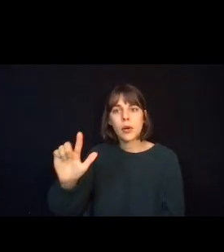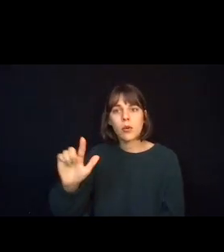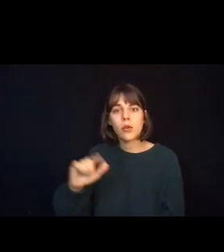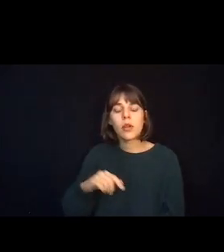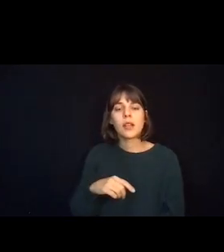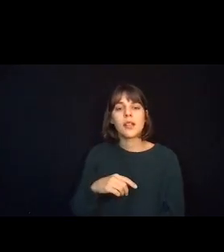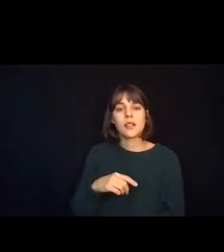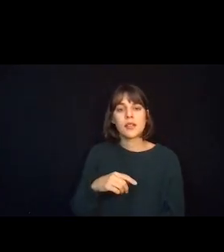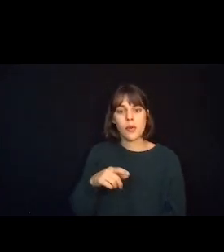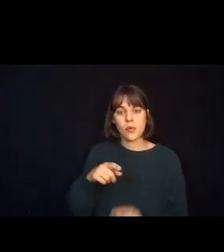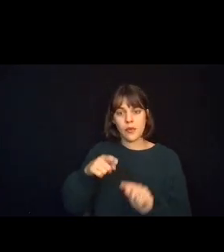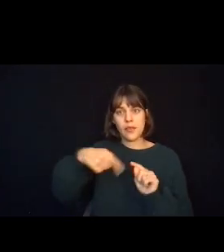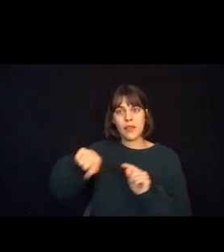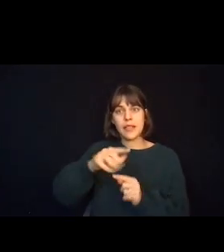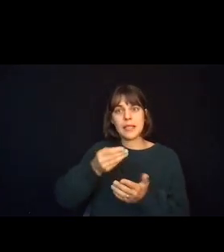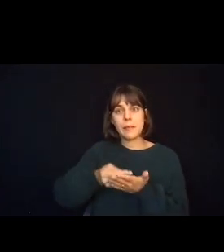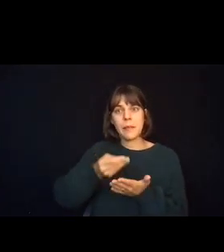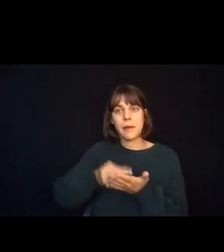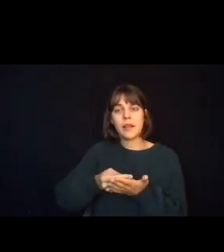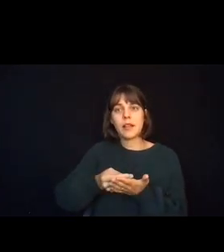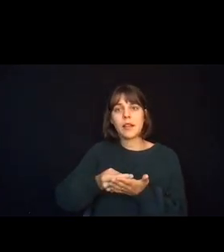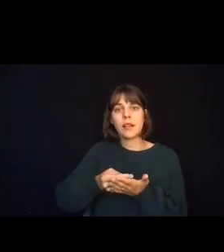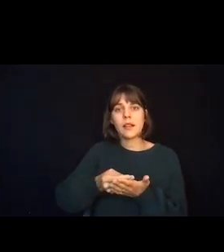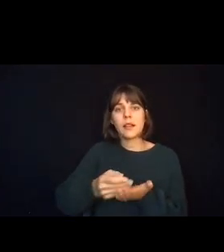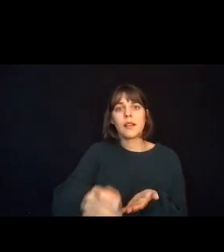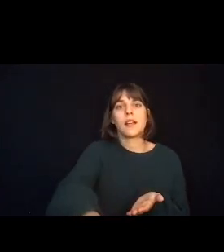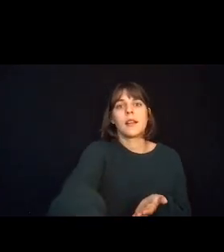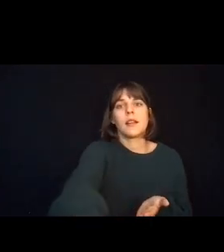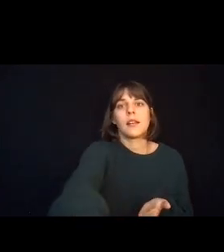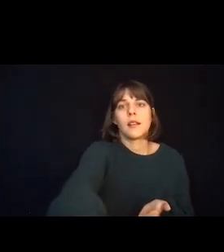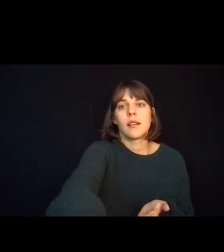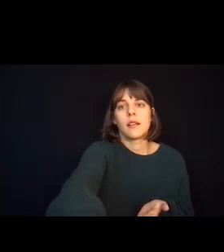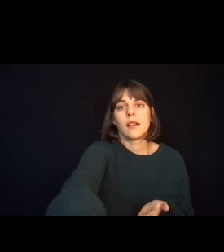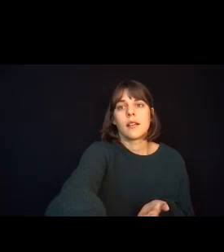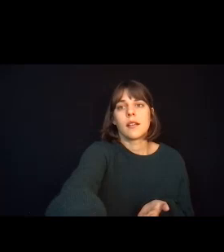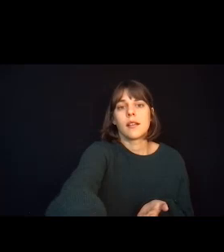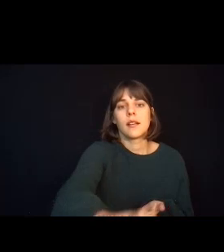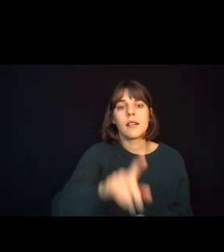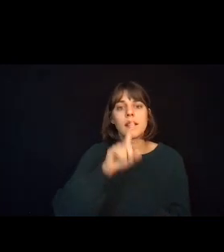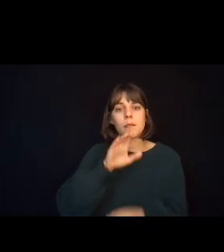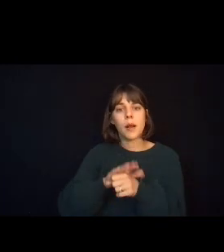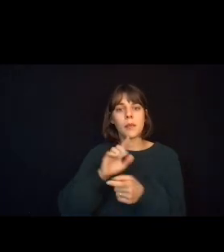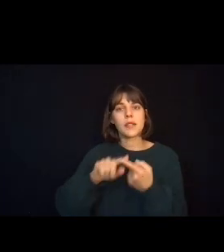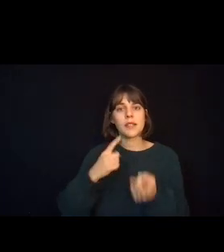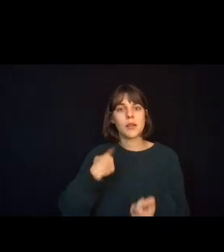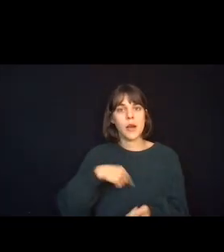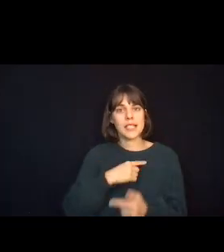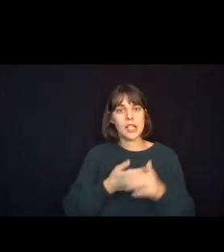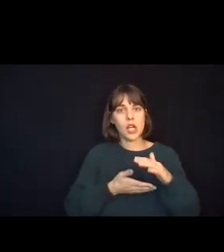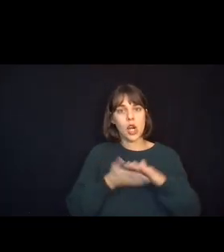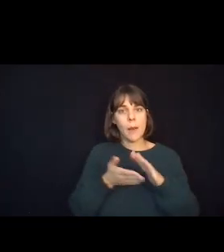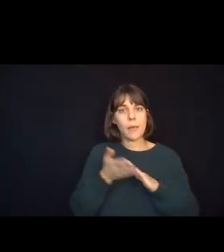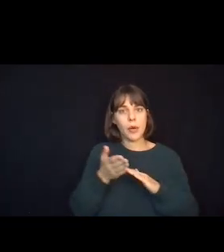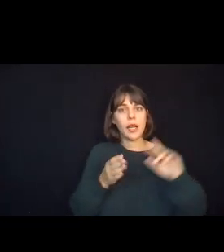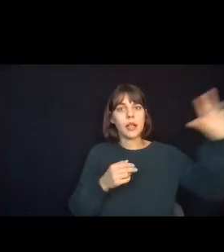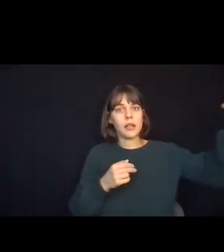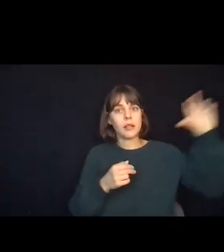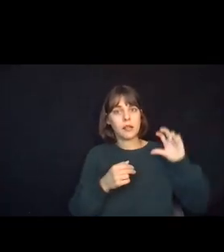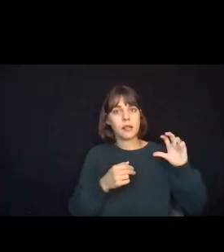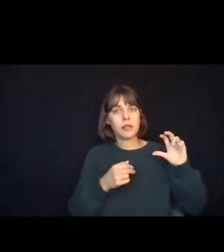those dollars are guaranteed to us on the operating side each year. On the capital side,